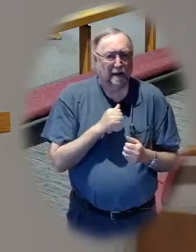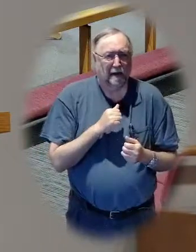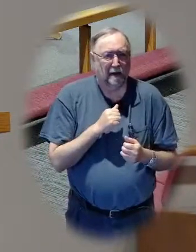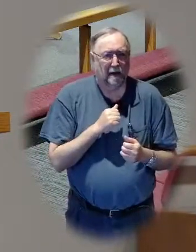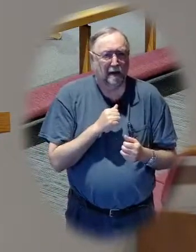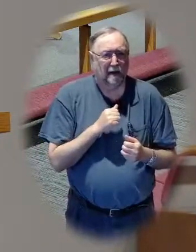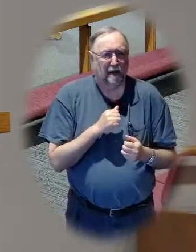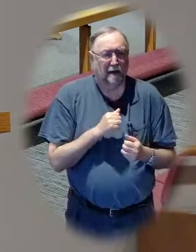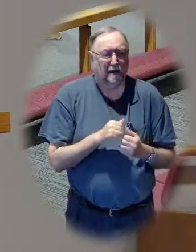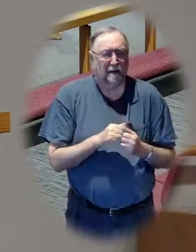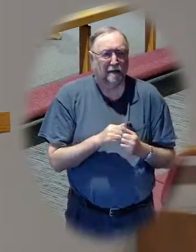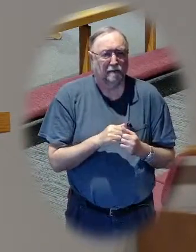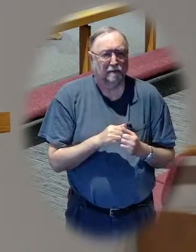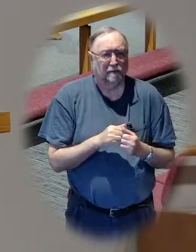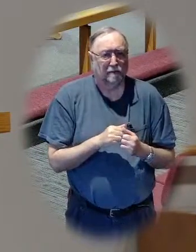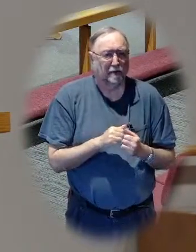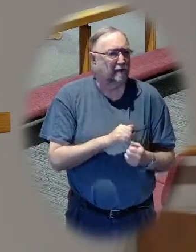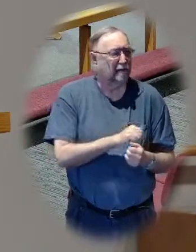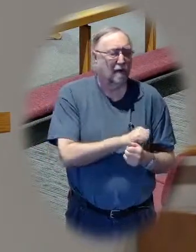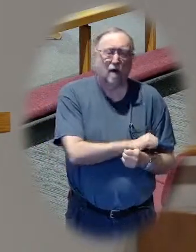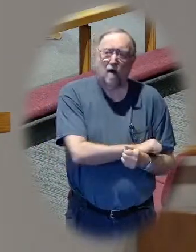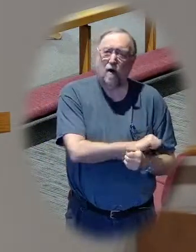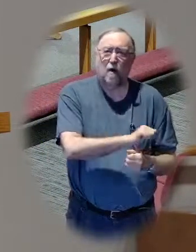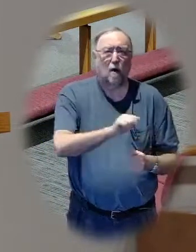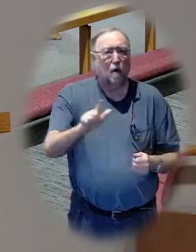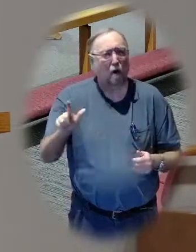but that of all creation.